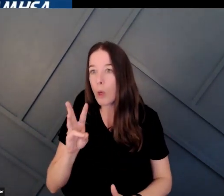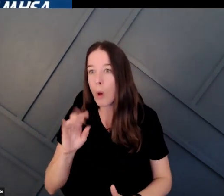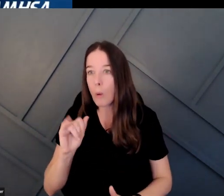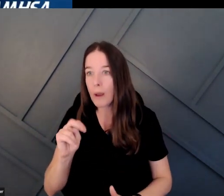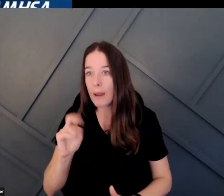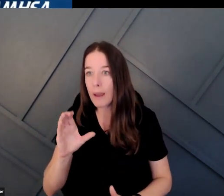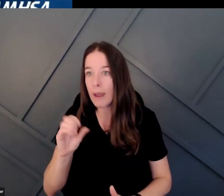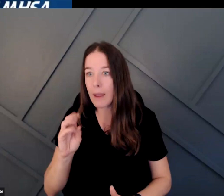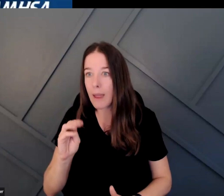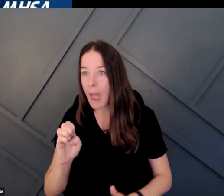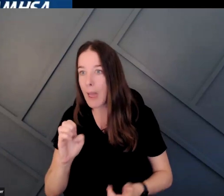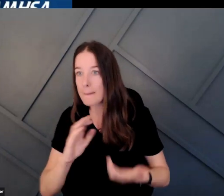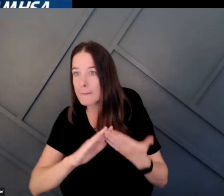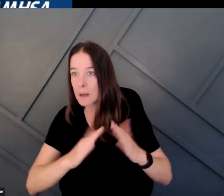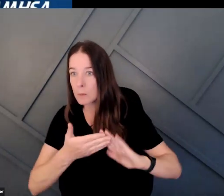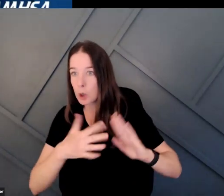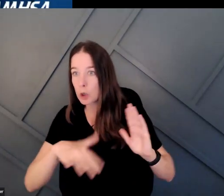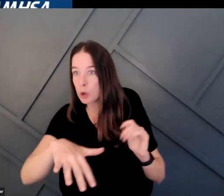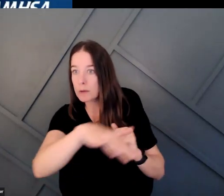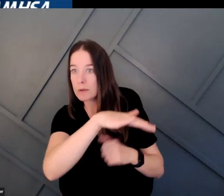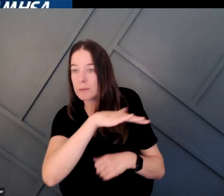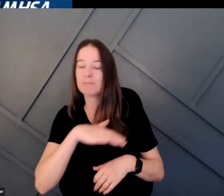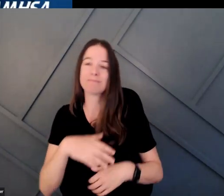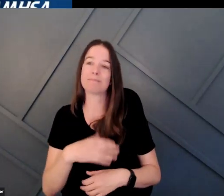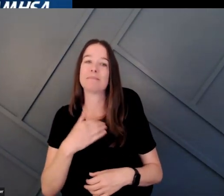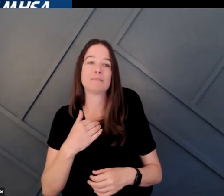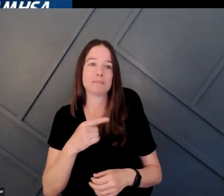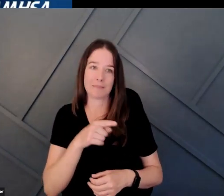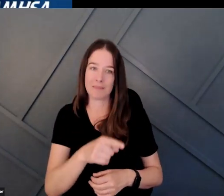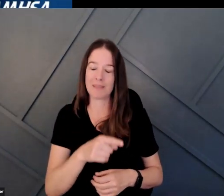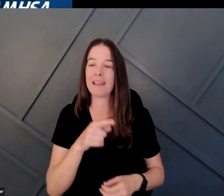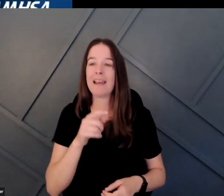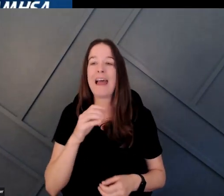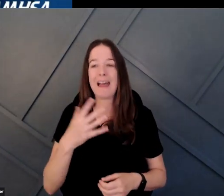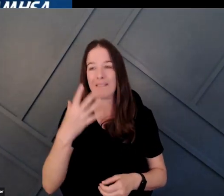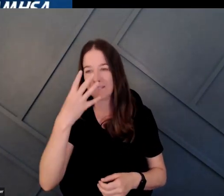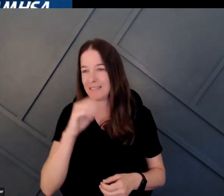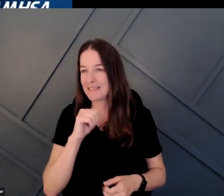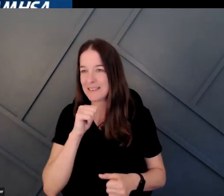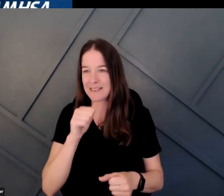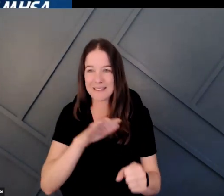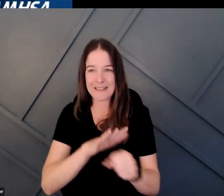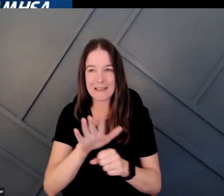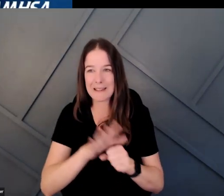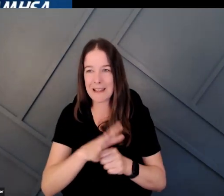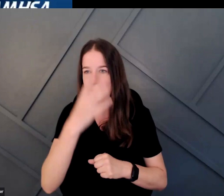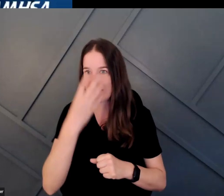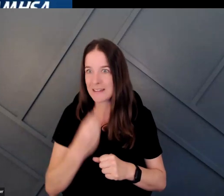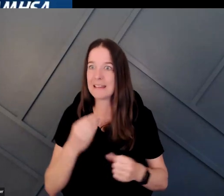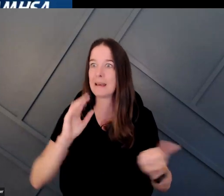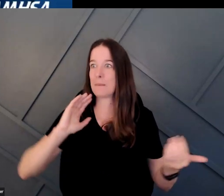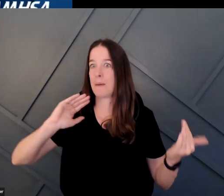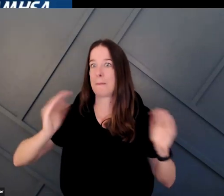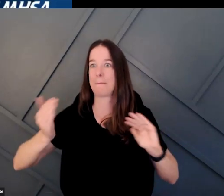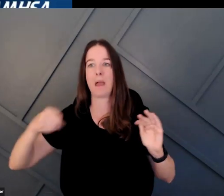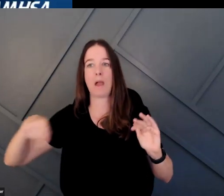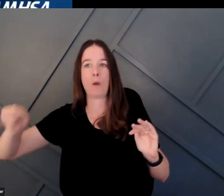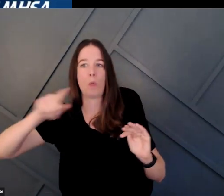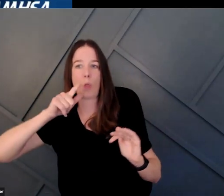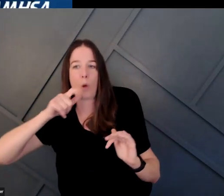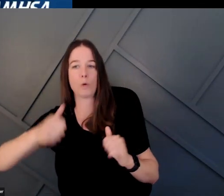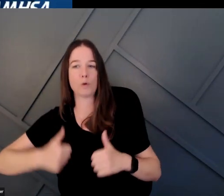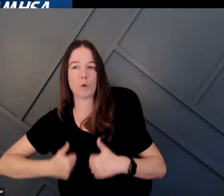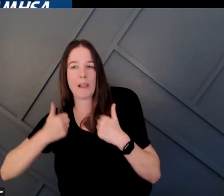neighborhoods, have a sleep loss of almost 3 times that of people who live in higher income neighborhoods. And females